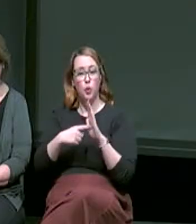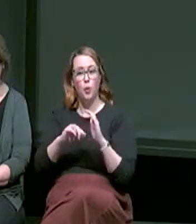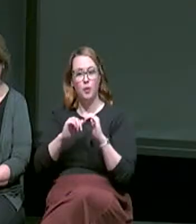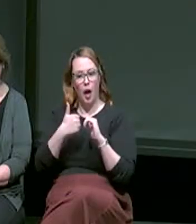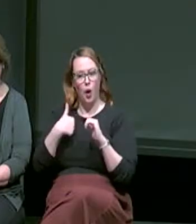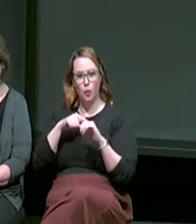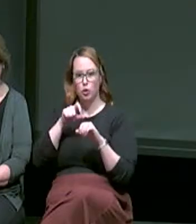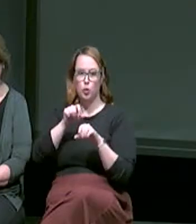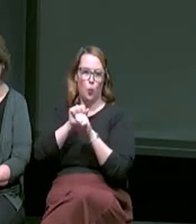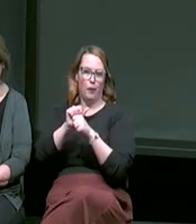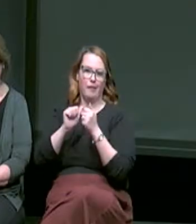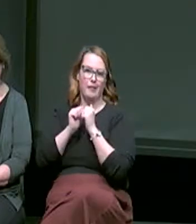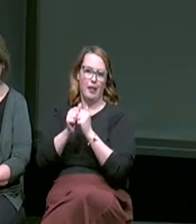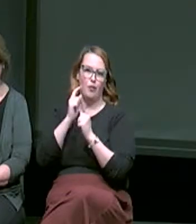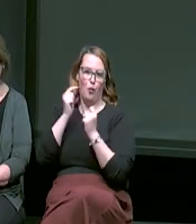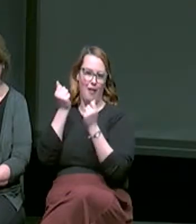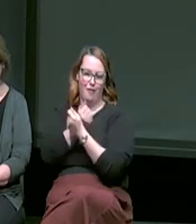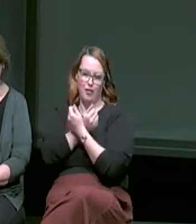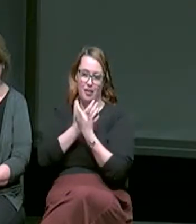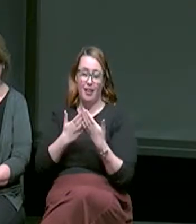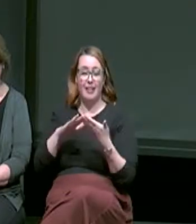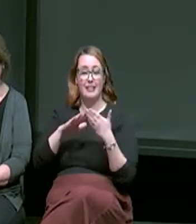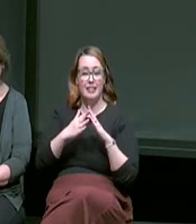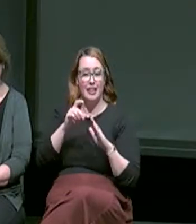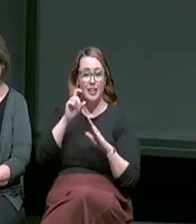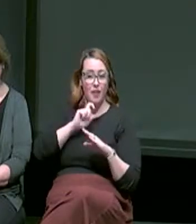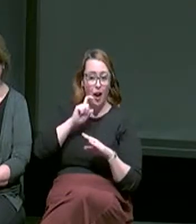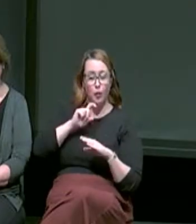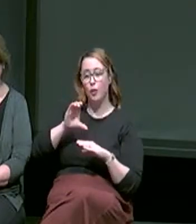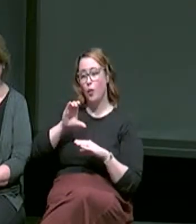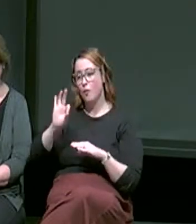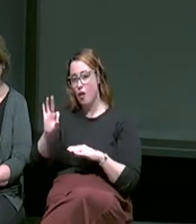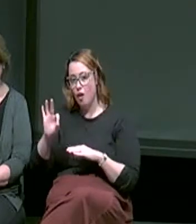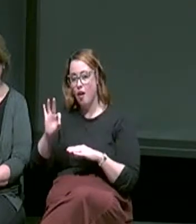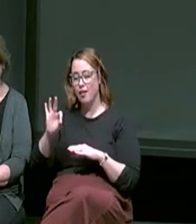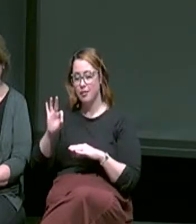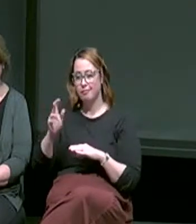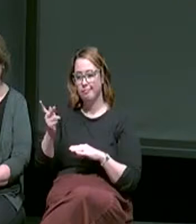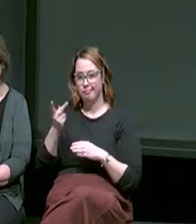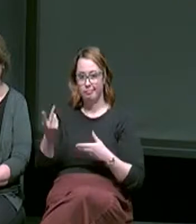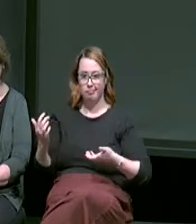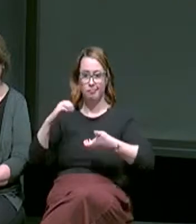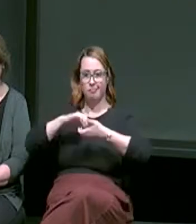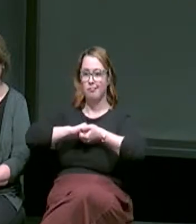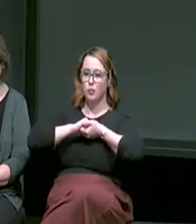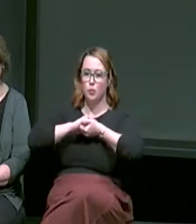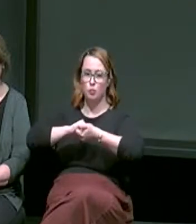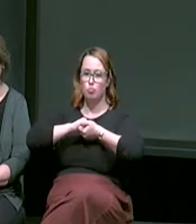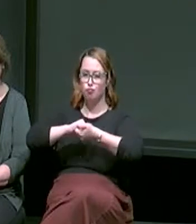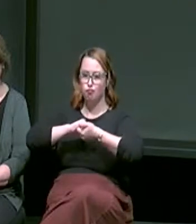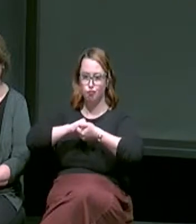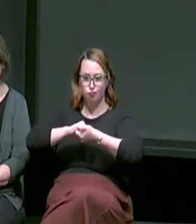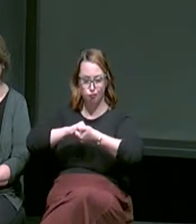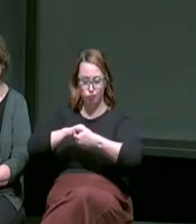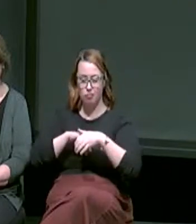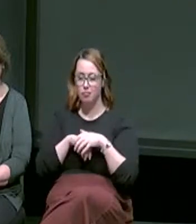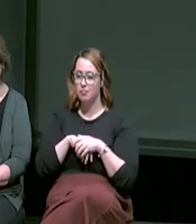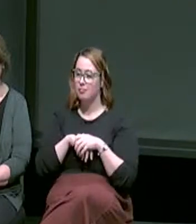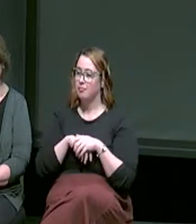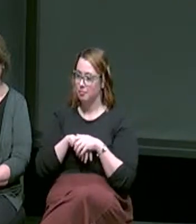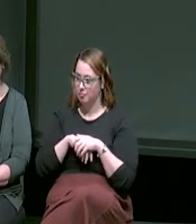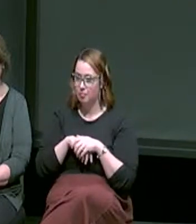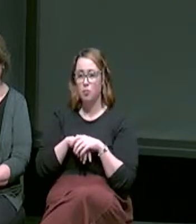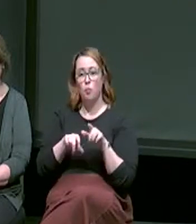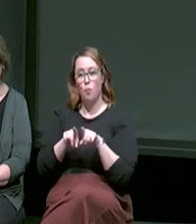should work in everything, right? And the City of Akron and the City of Cuyahoga Falls are working hand in glove on this, right? And